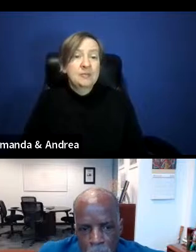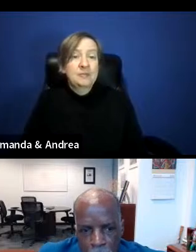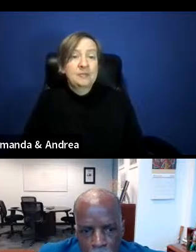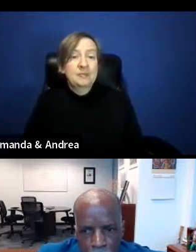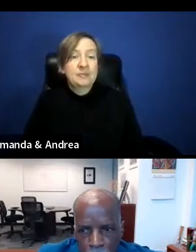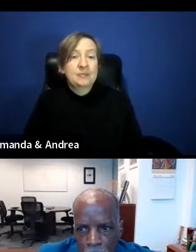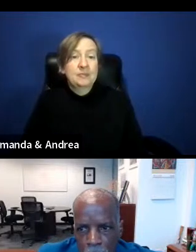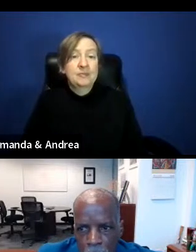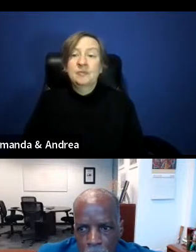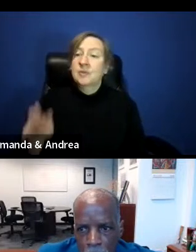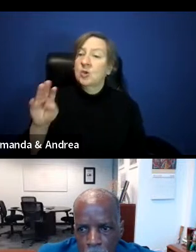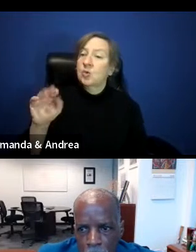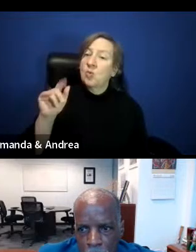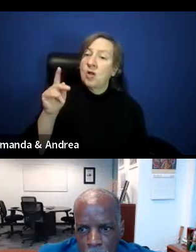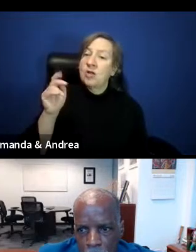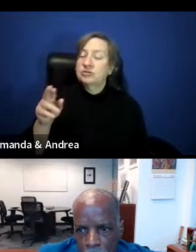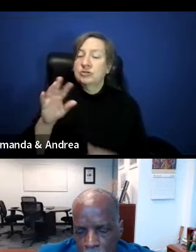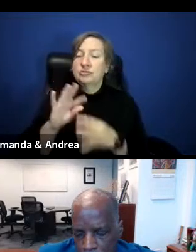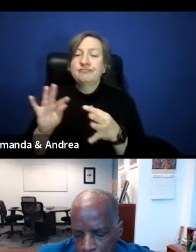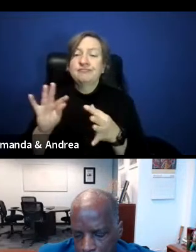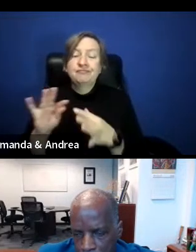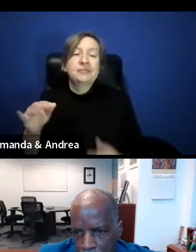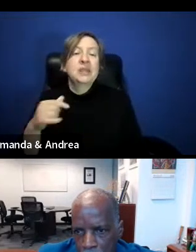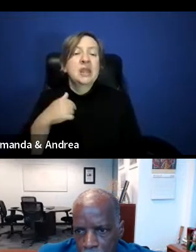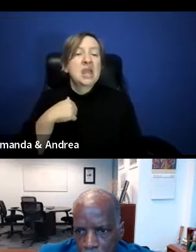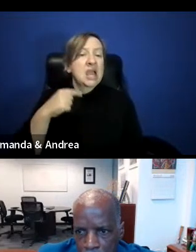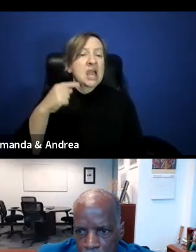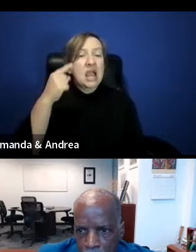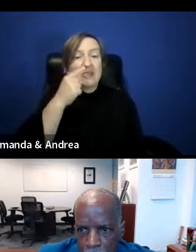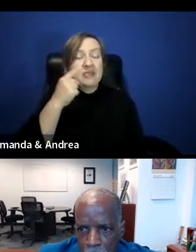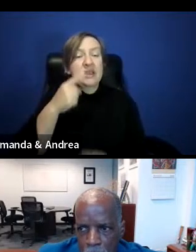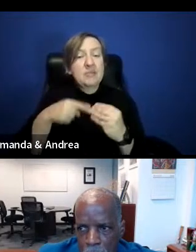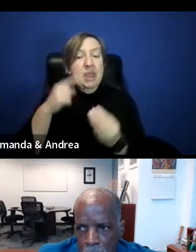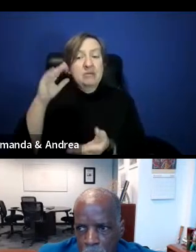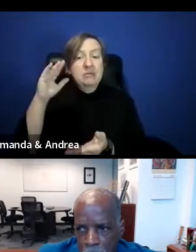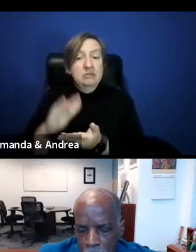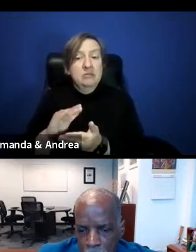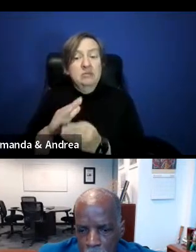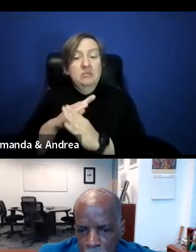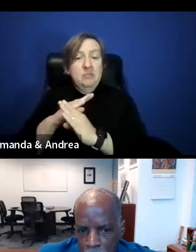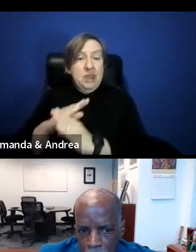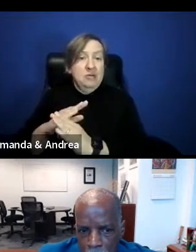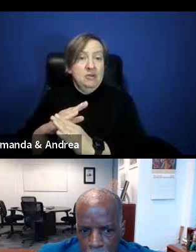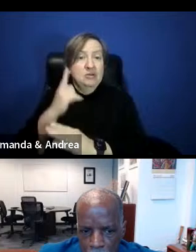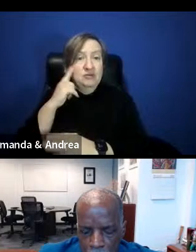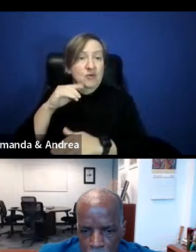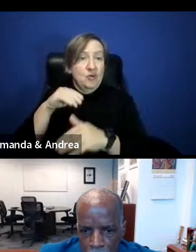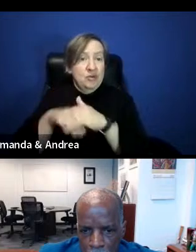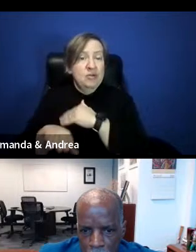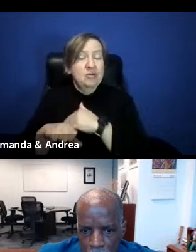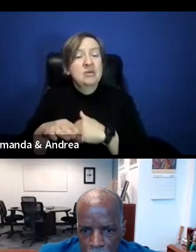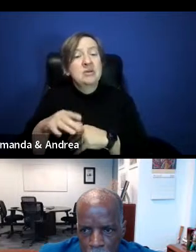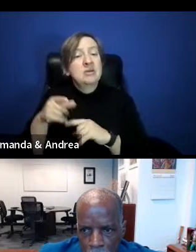Yeah, I'd say, when I think about, reducing barriers to entry, one of the things that the